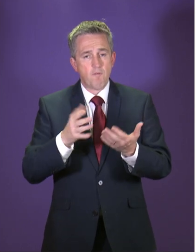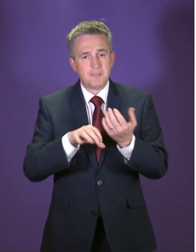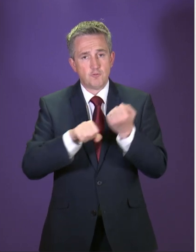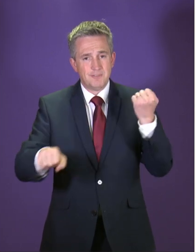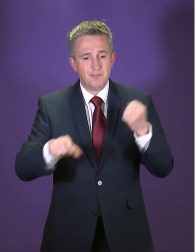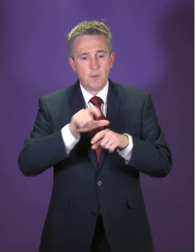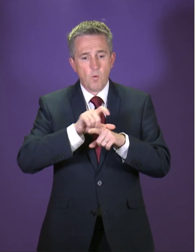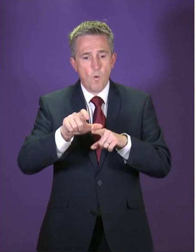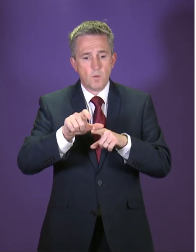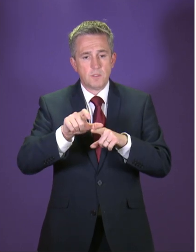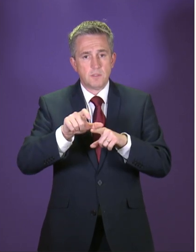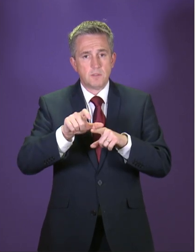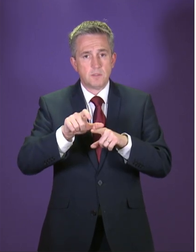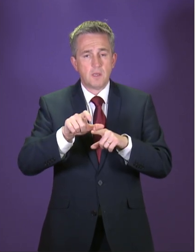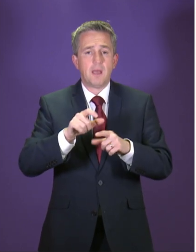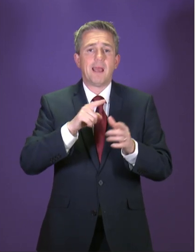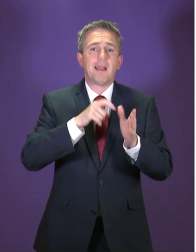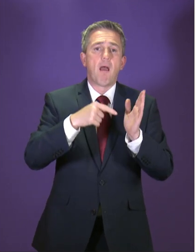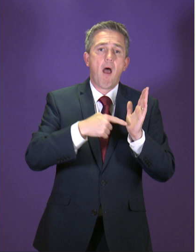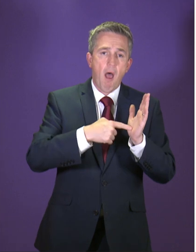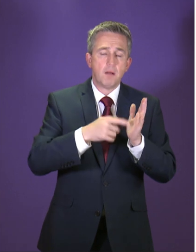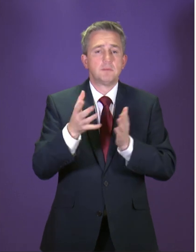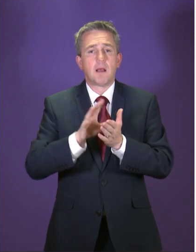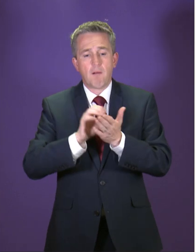courses in arts and culture.